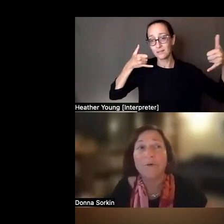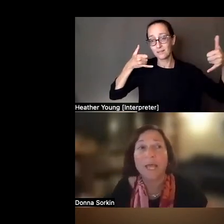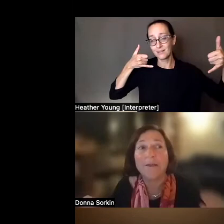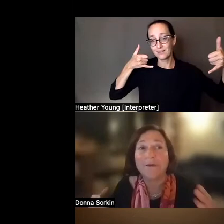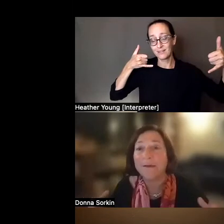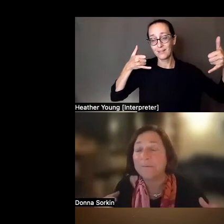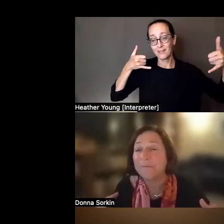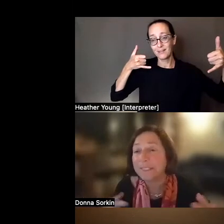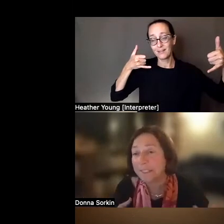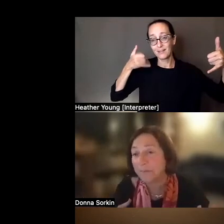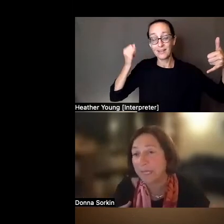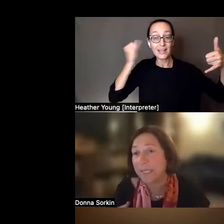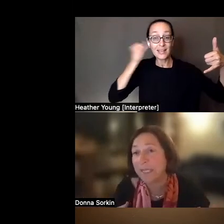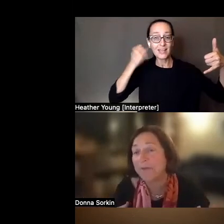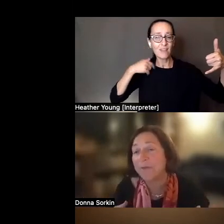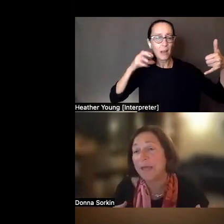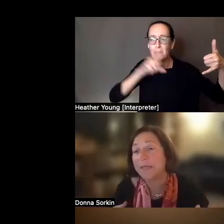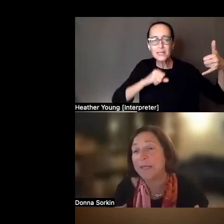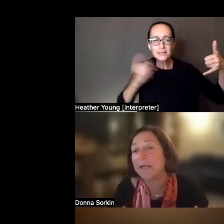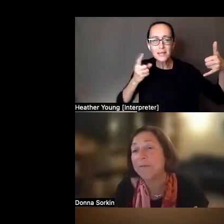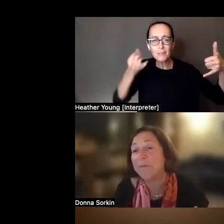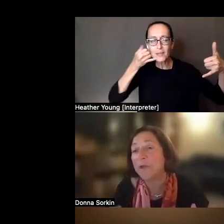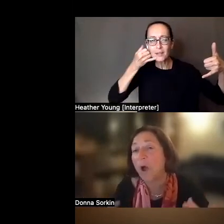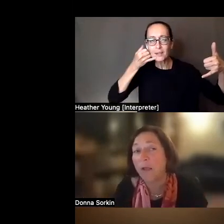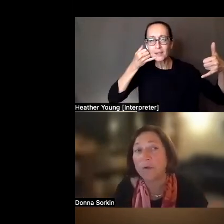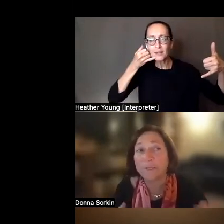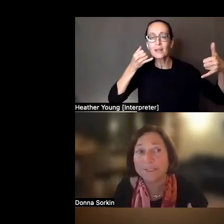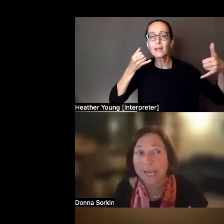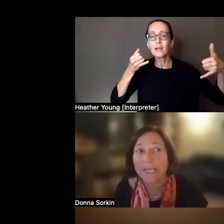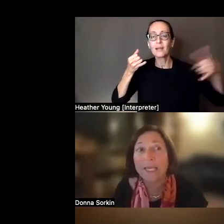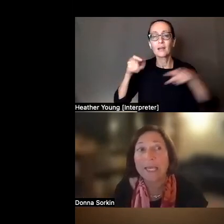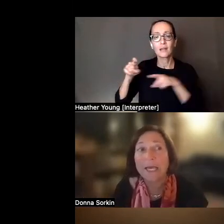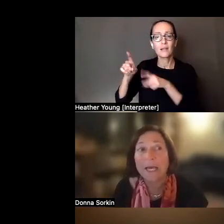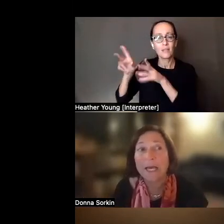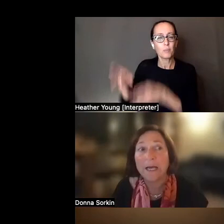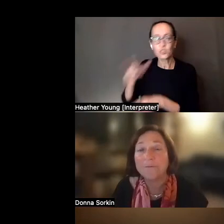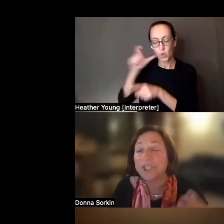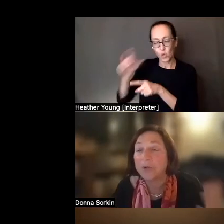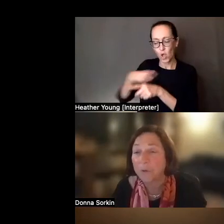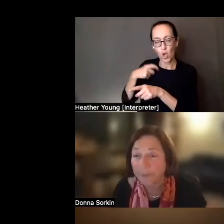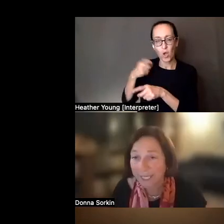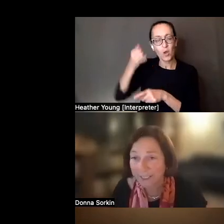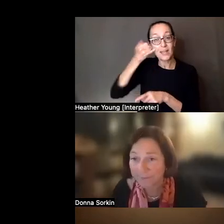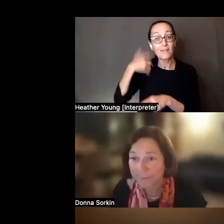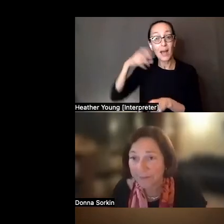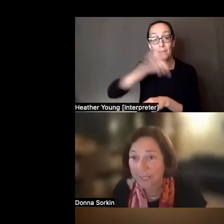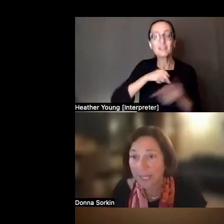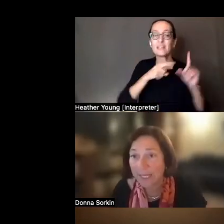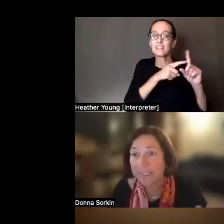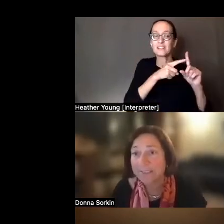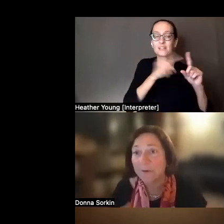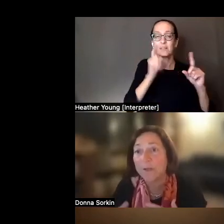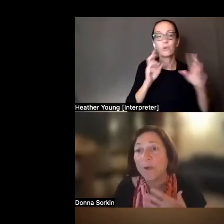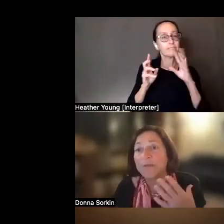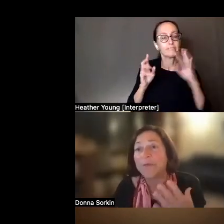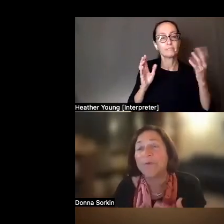phone. And if I missed something that the caller was saying, she would repeat it. And